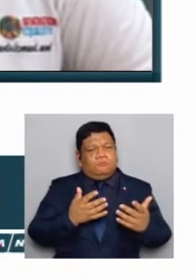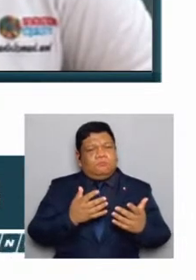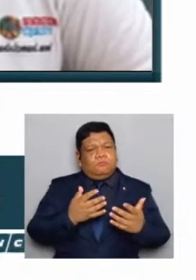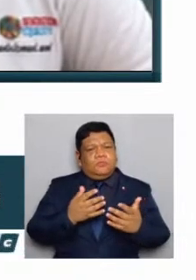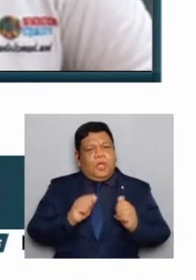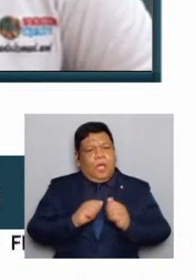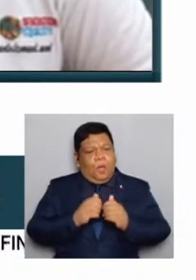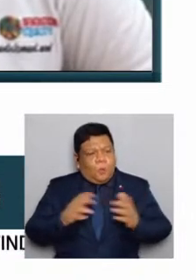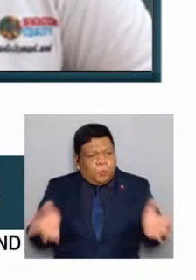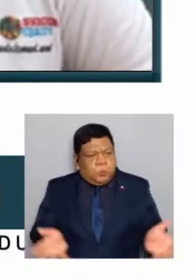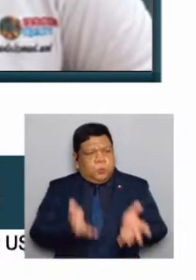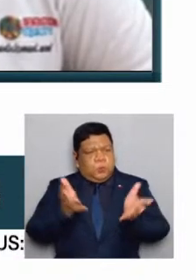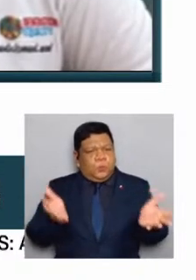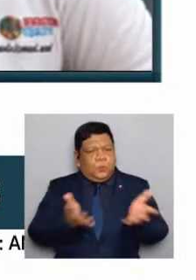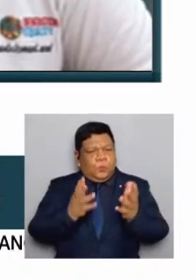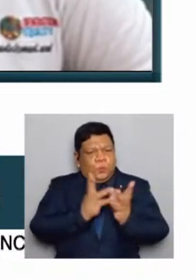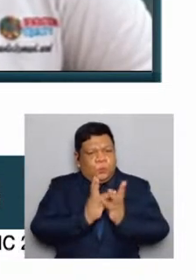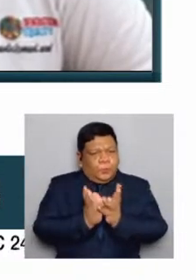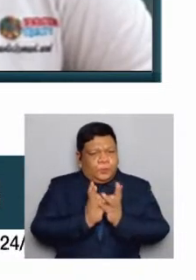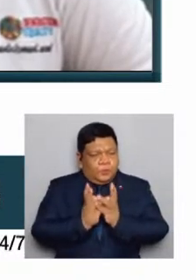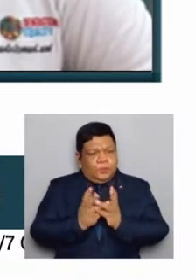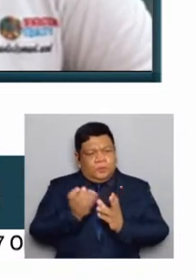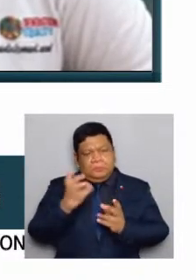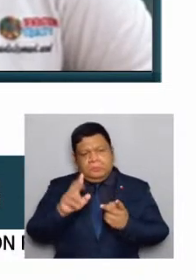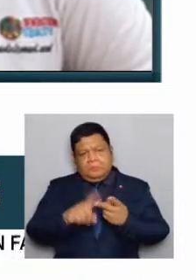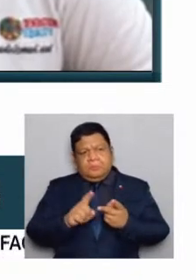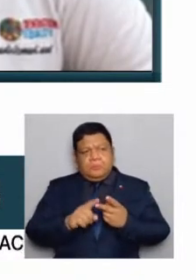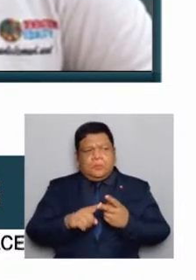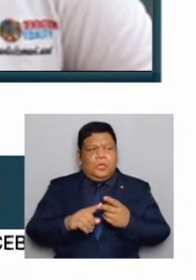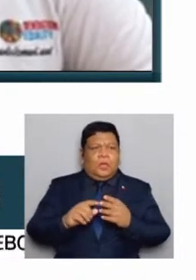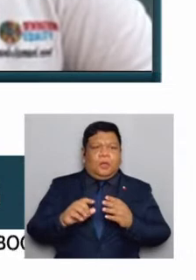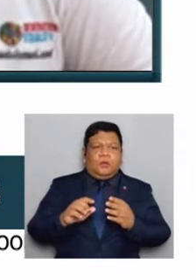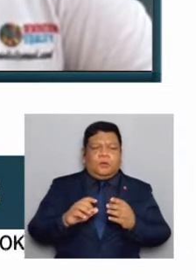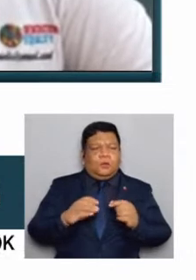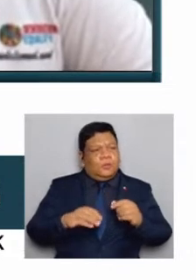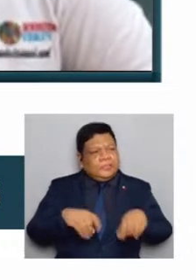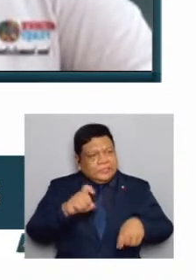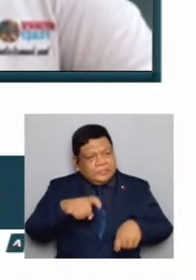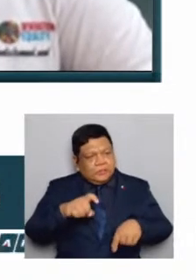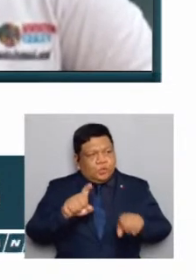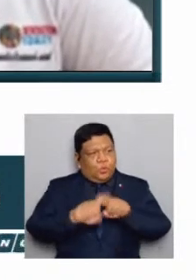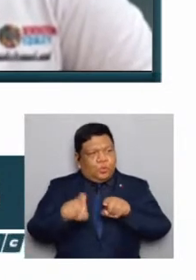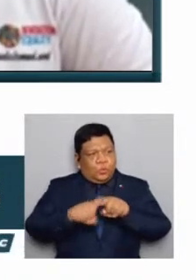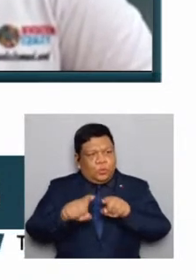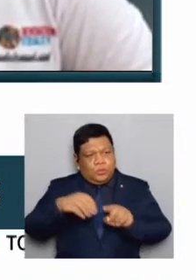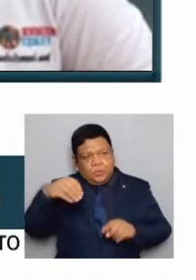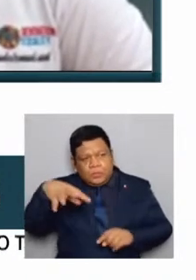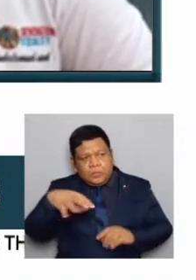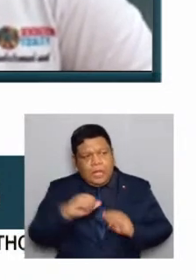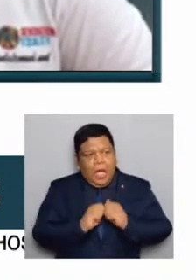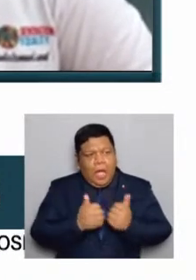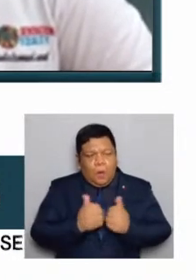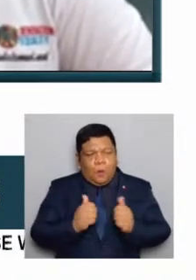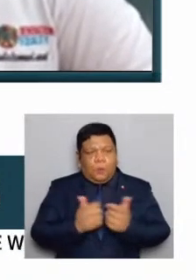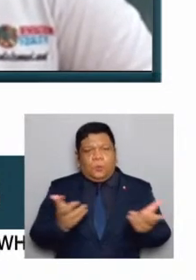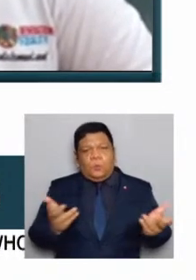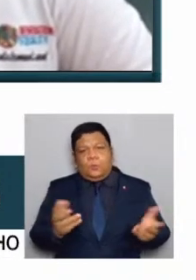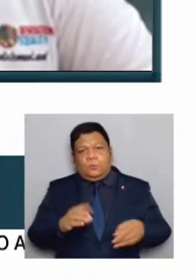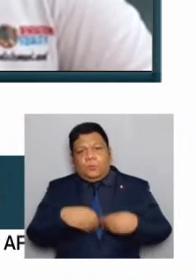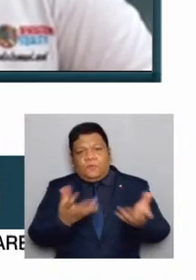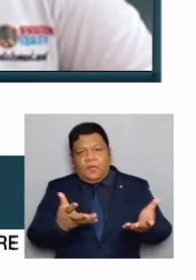for example, or sending solar lamps in the absence of electricity post a disaster,